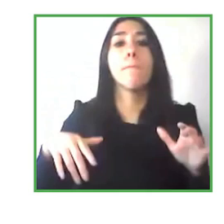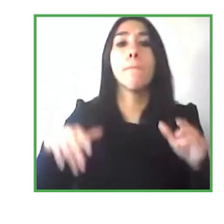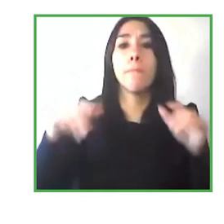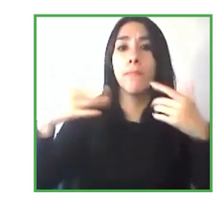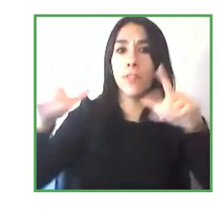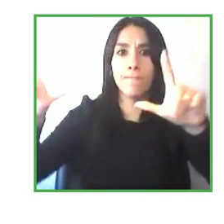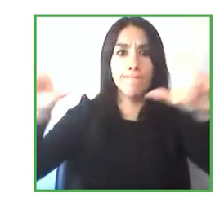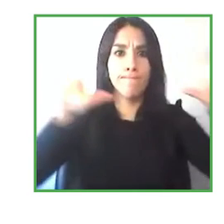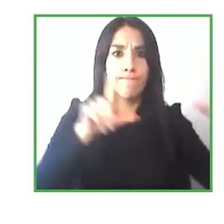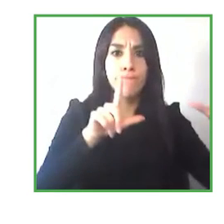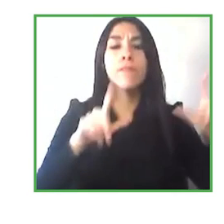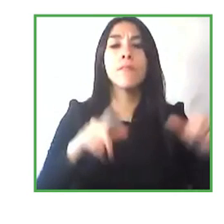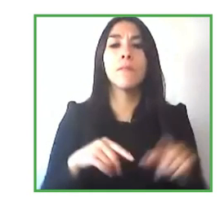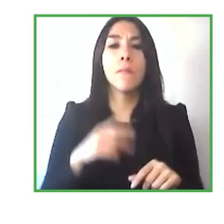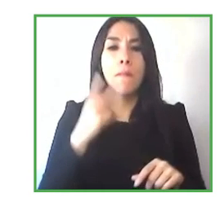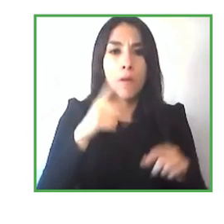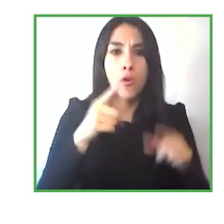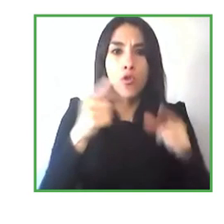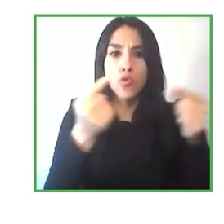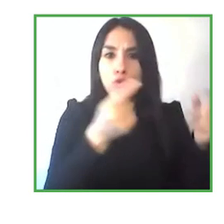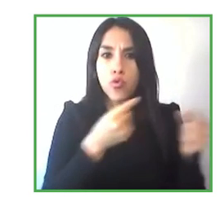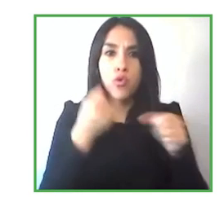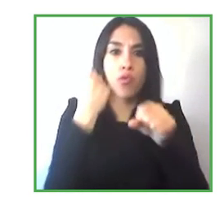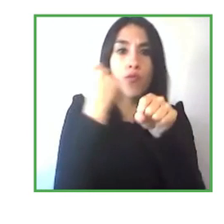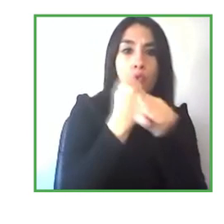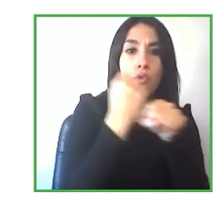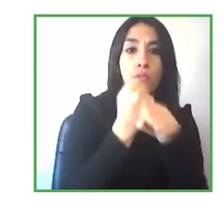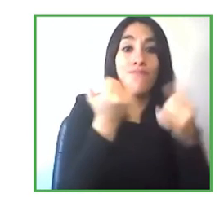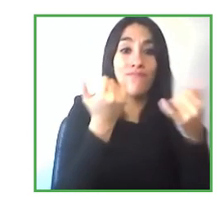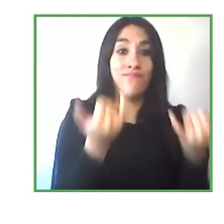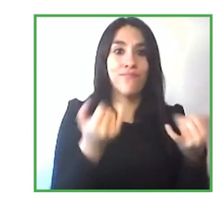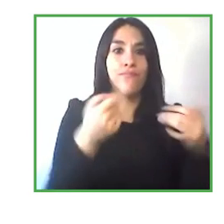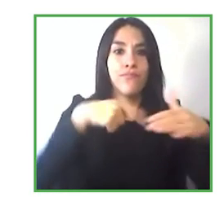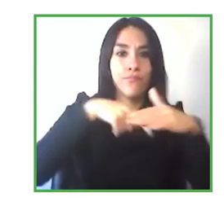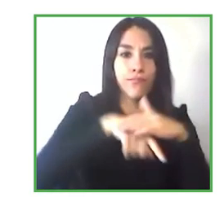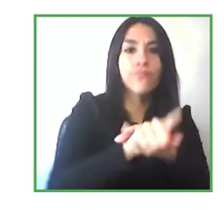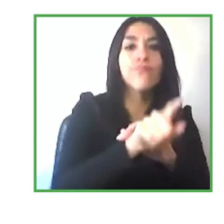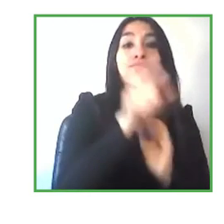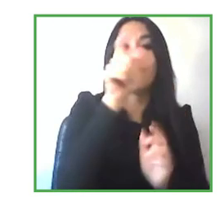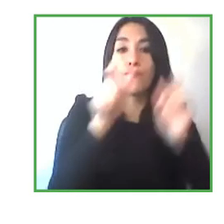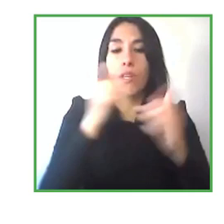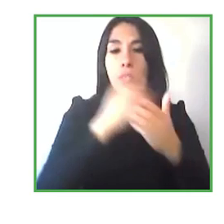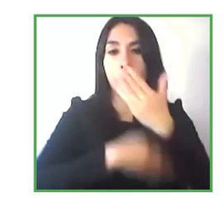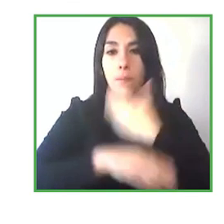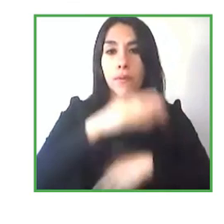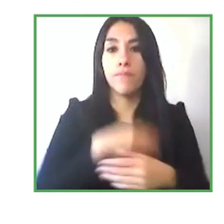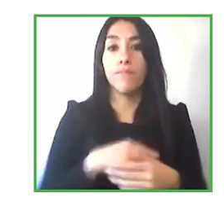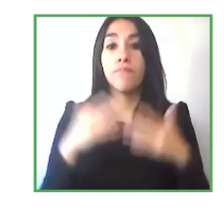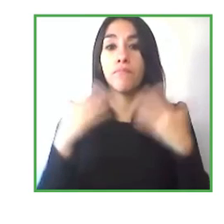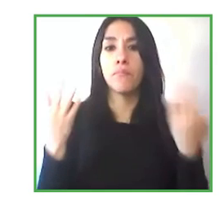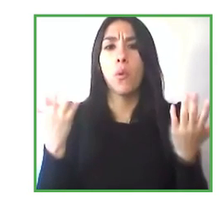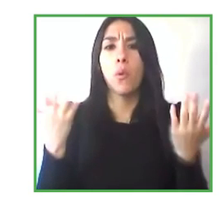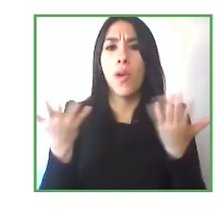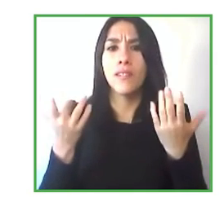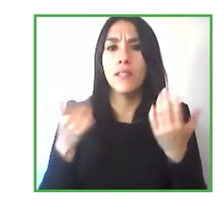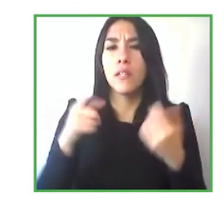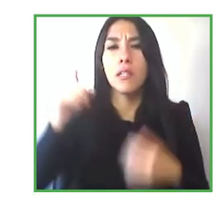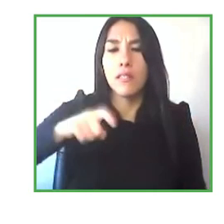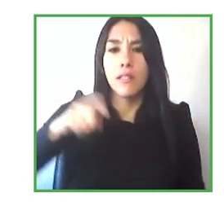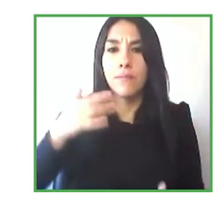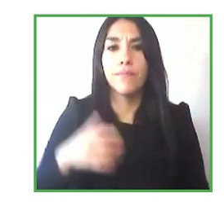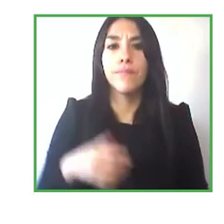to people with disabilities, and what is needed to do that, right? And as I said, bringing businesses